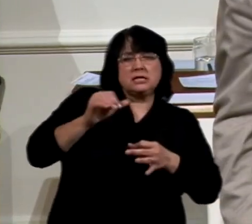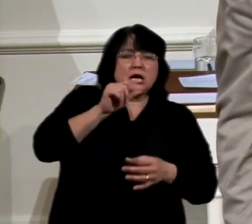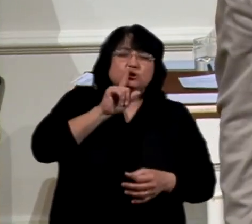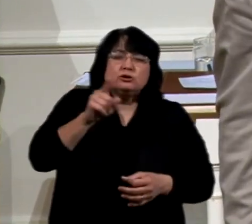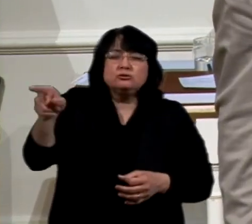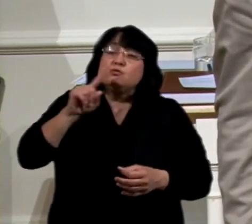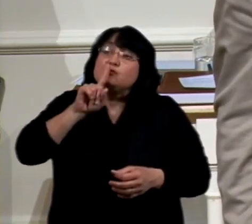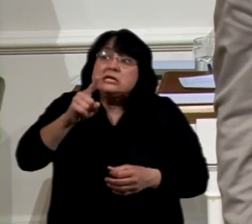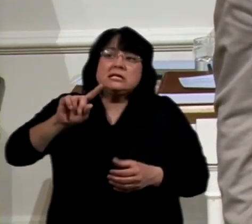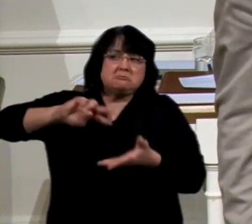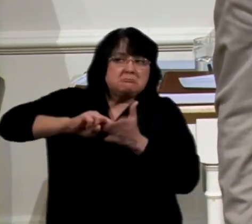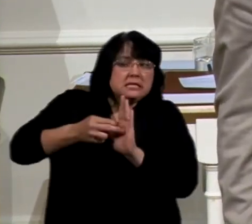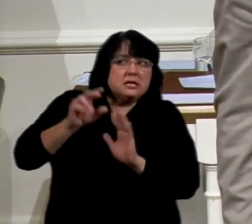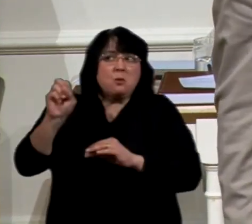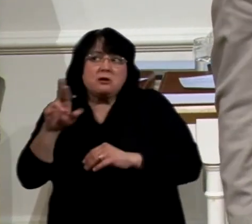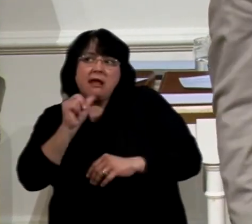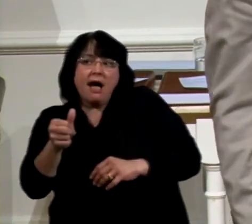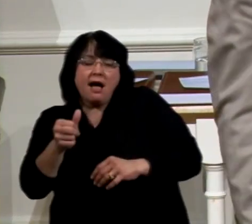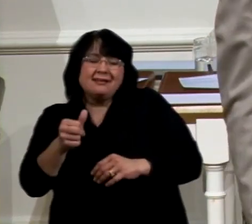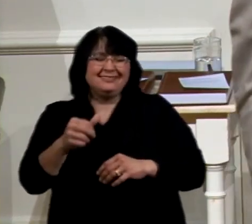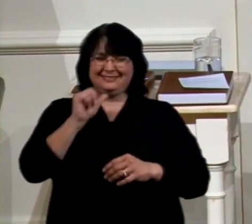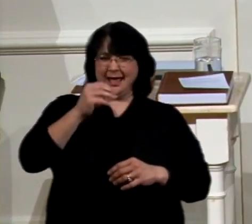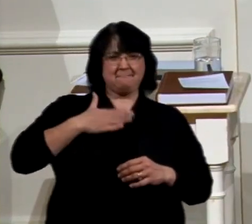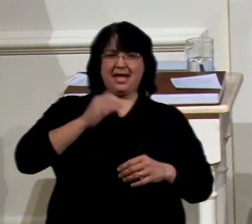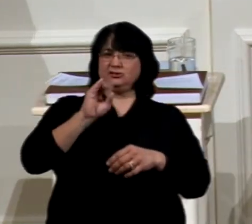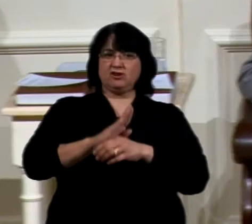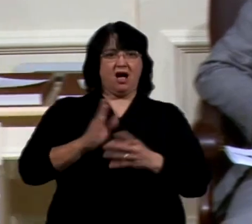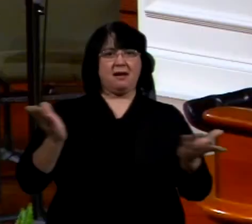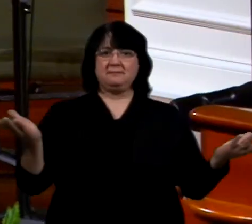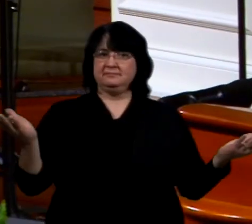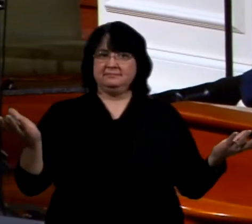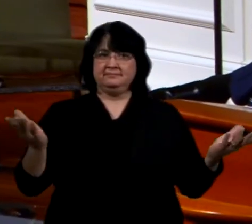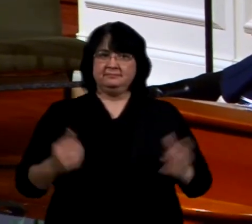not. That's not my job.